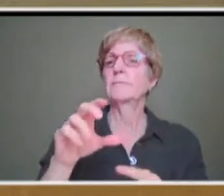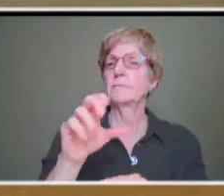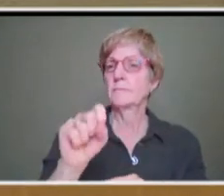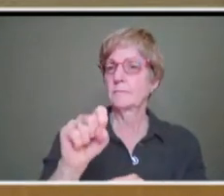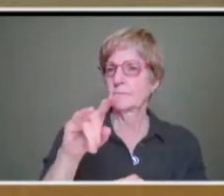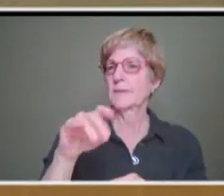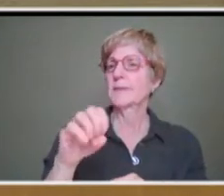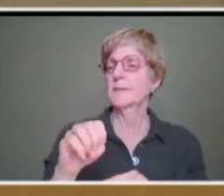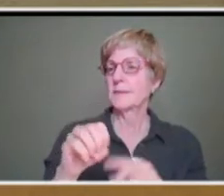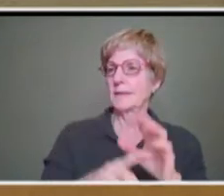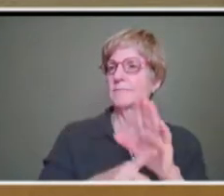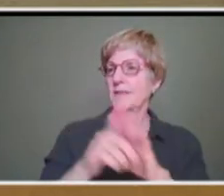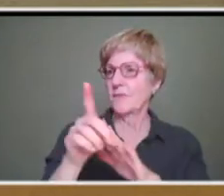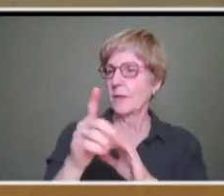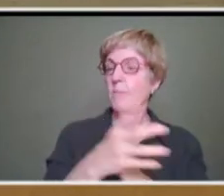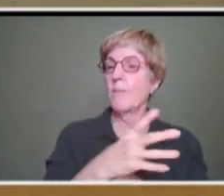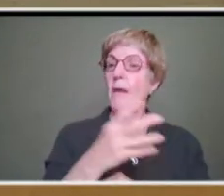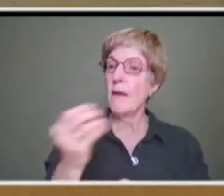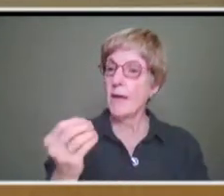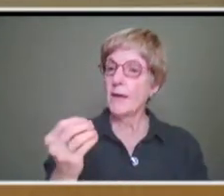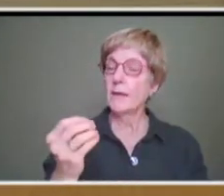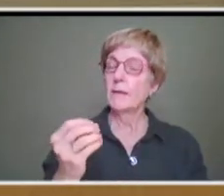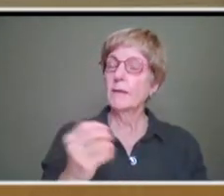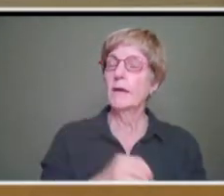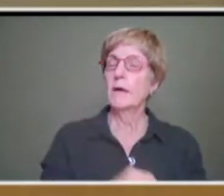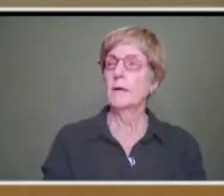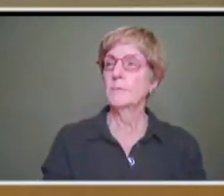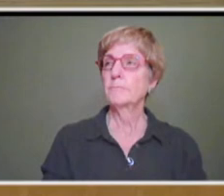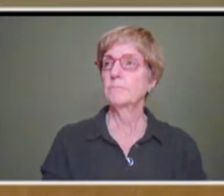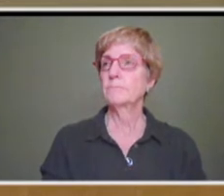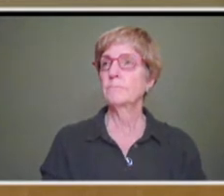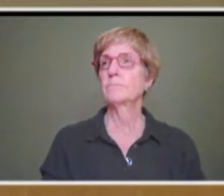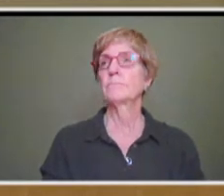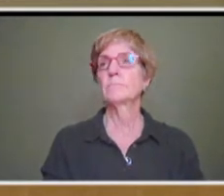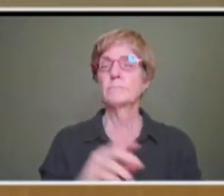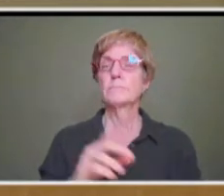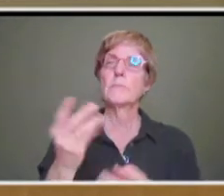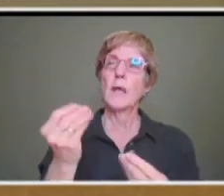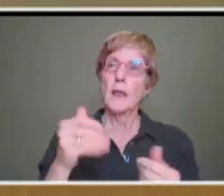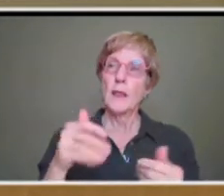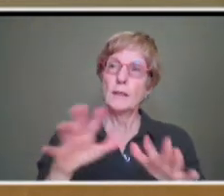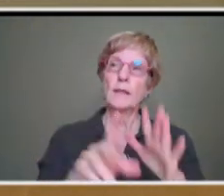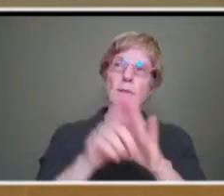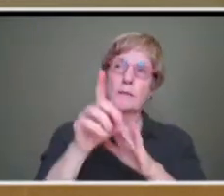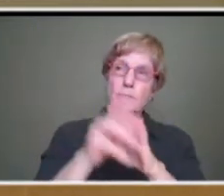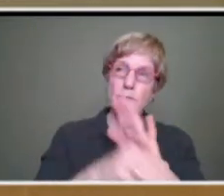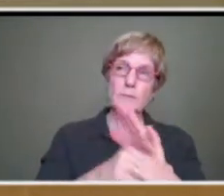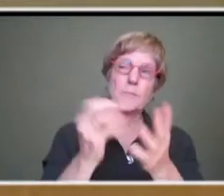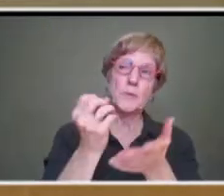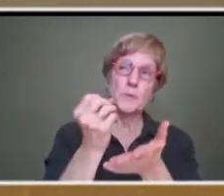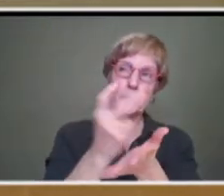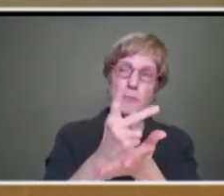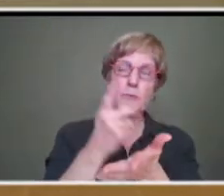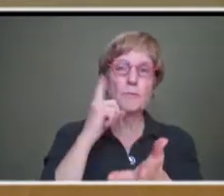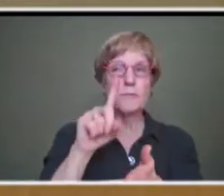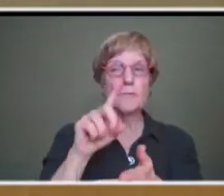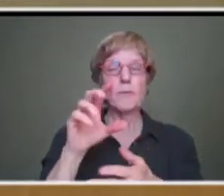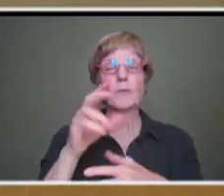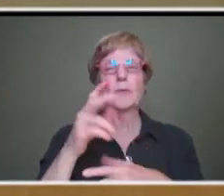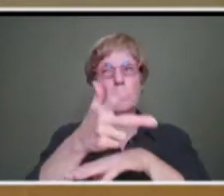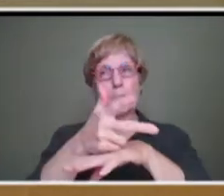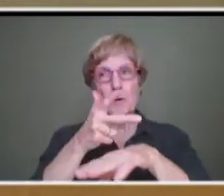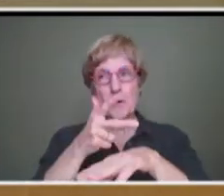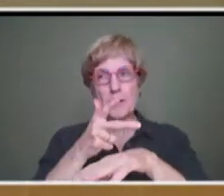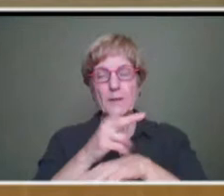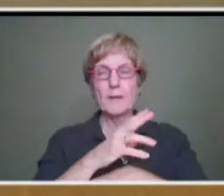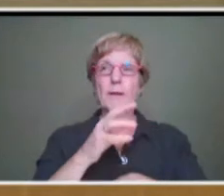we would also have to go through Land Development approval process to address the questions of on-street parking and parking